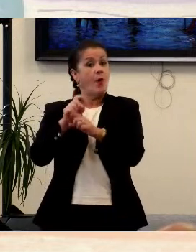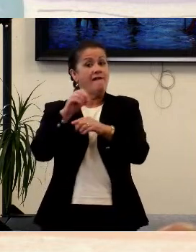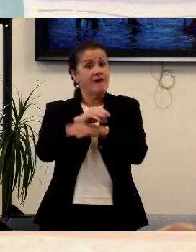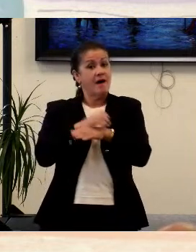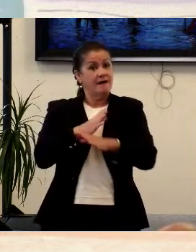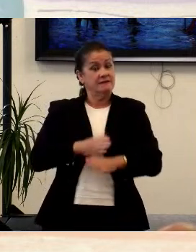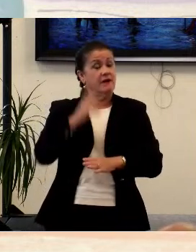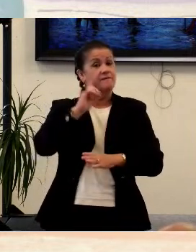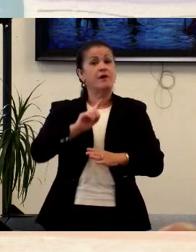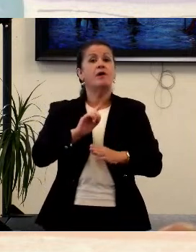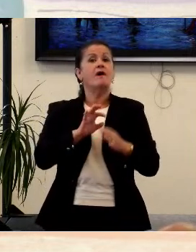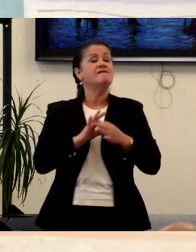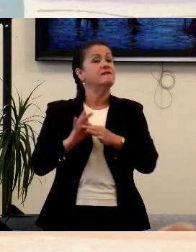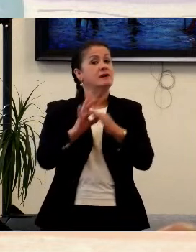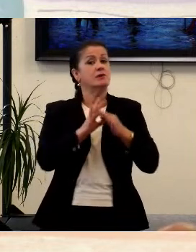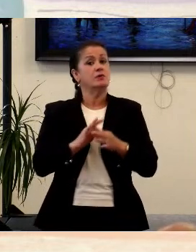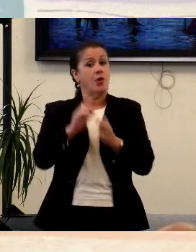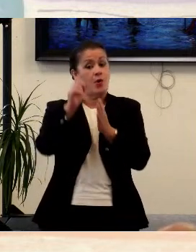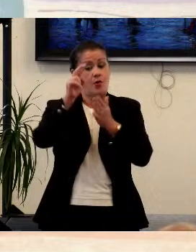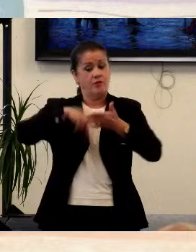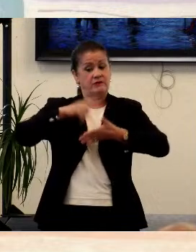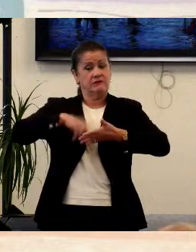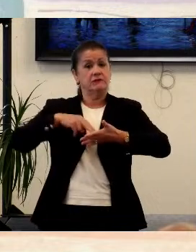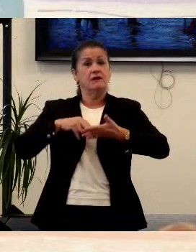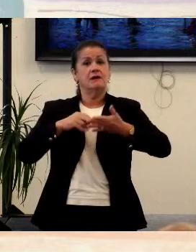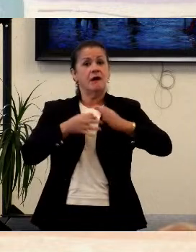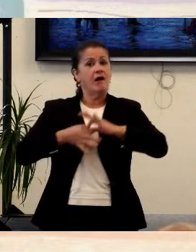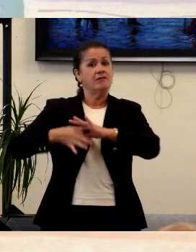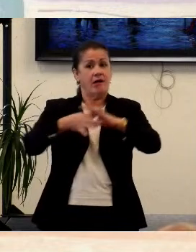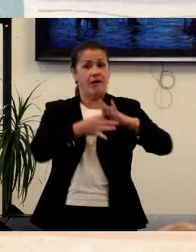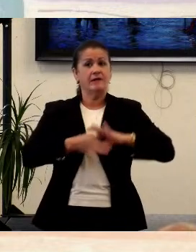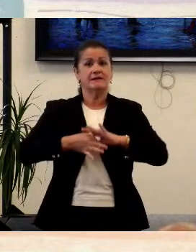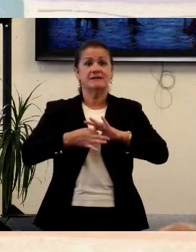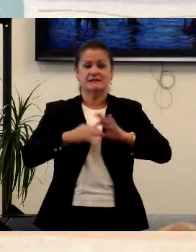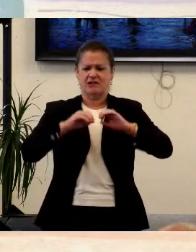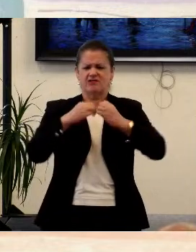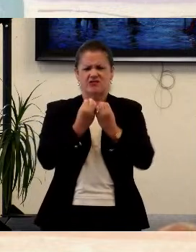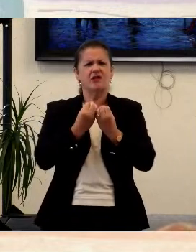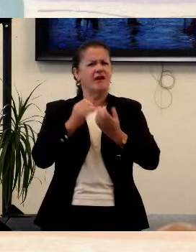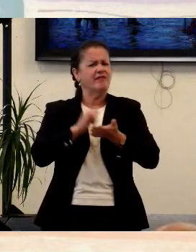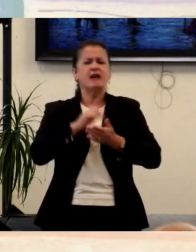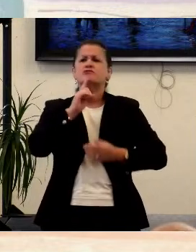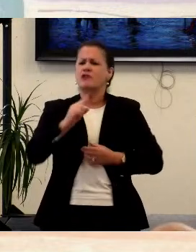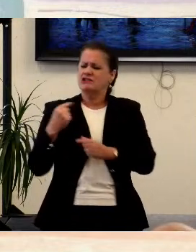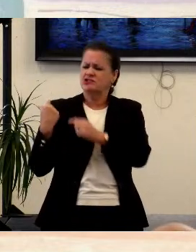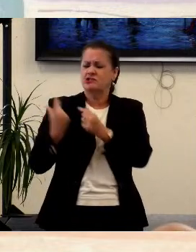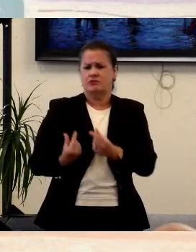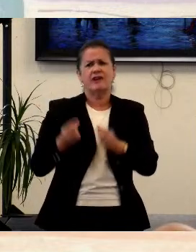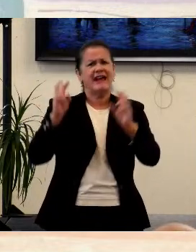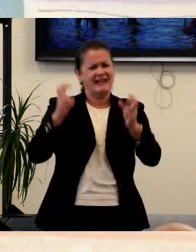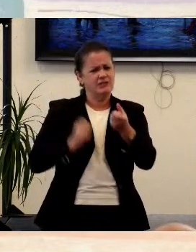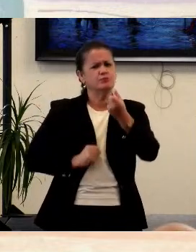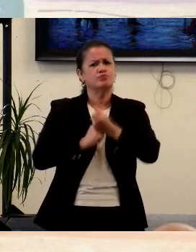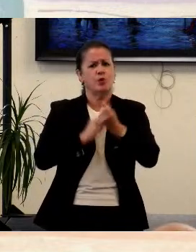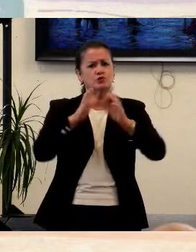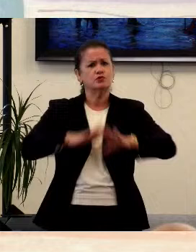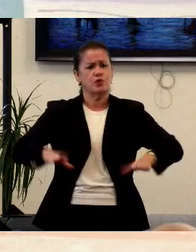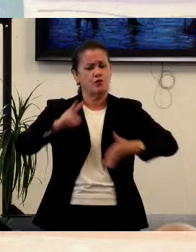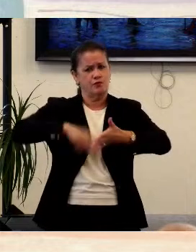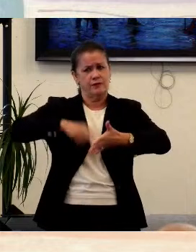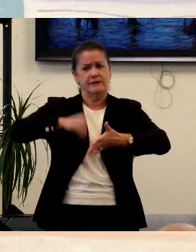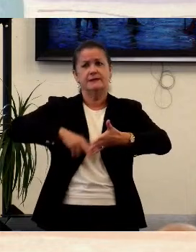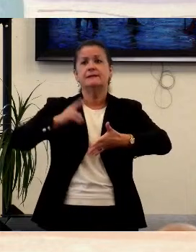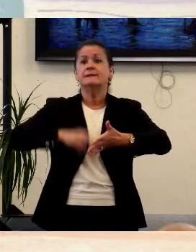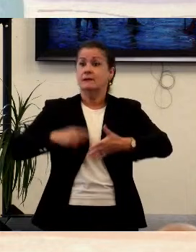Literacy Alliance because supporting literacy for children is a generational issue, and we are improving